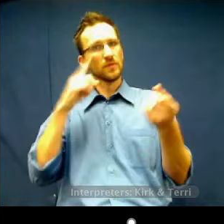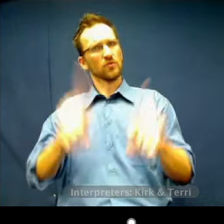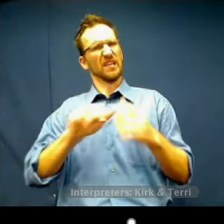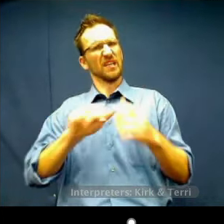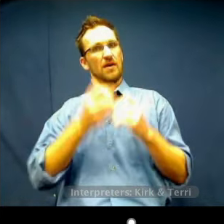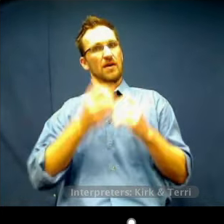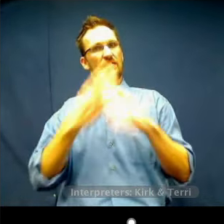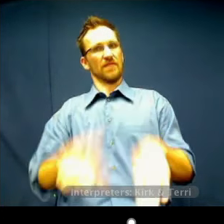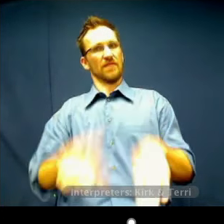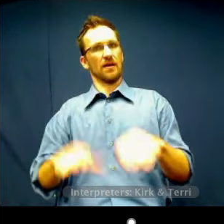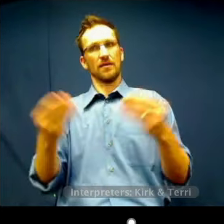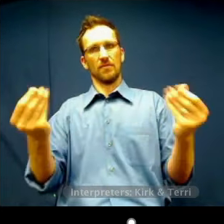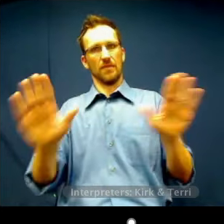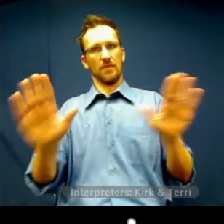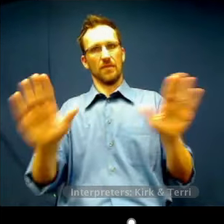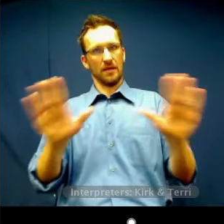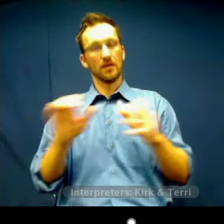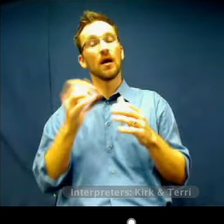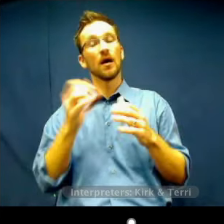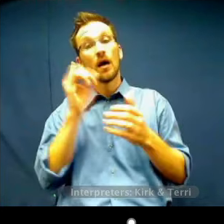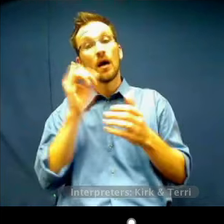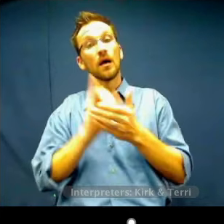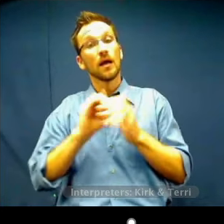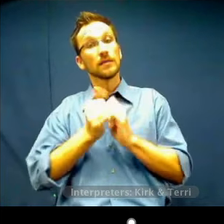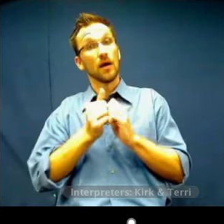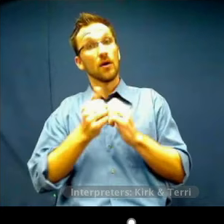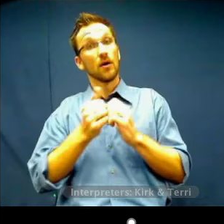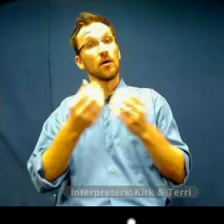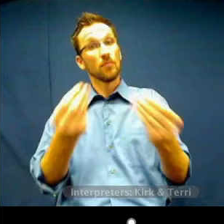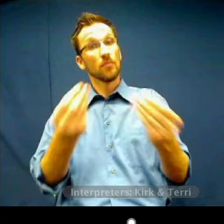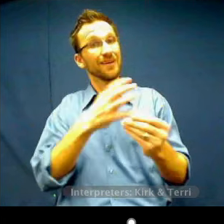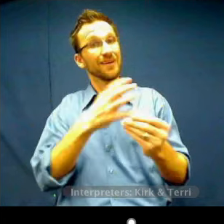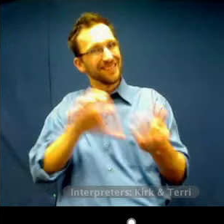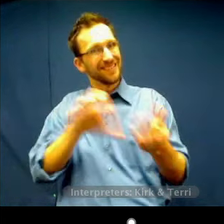both property and debts are resolved.